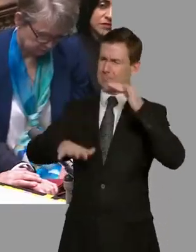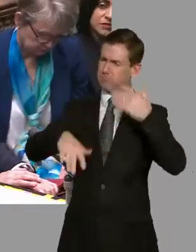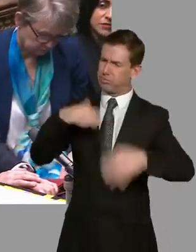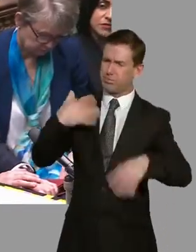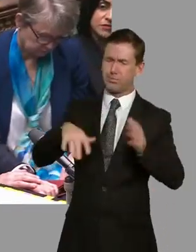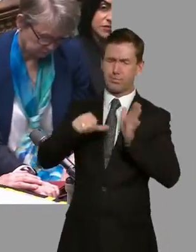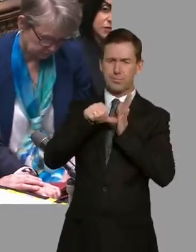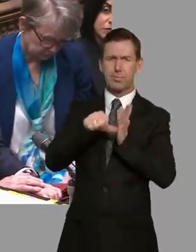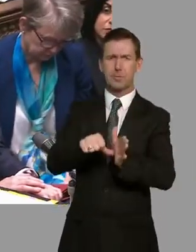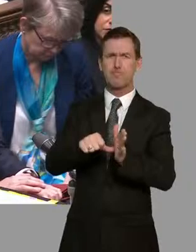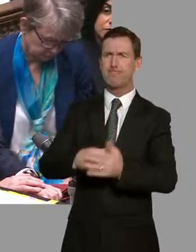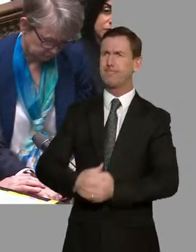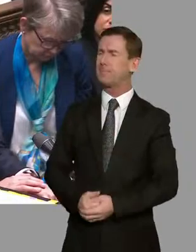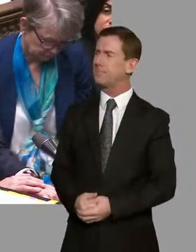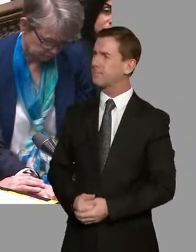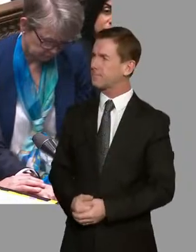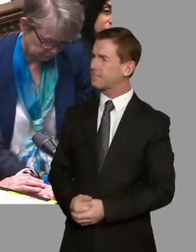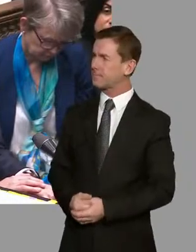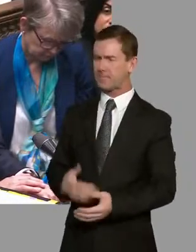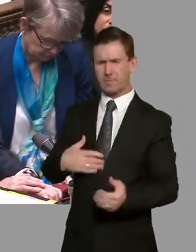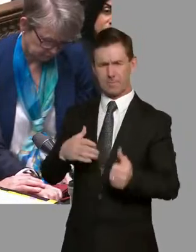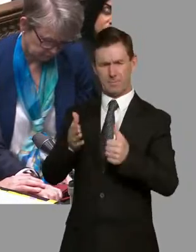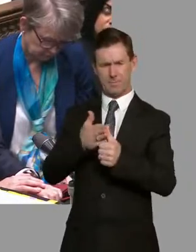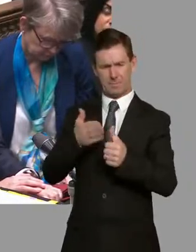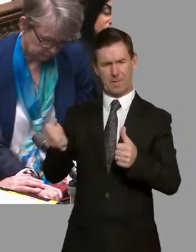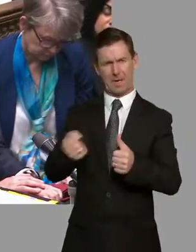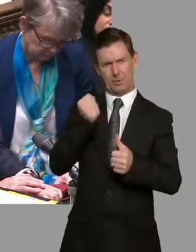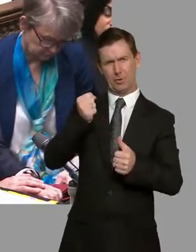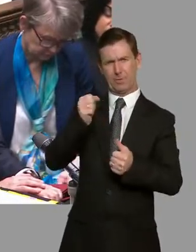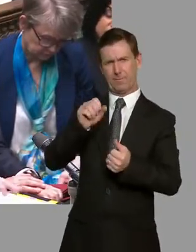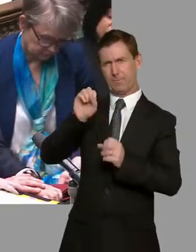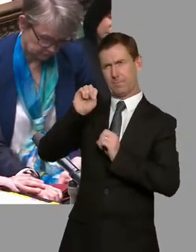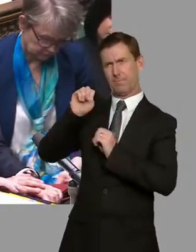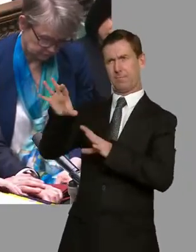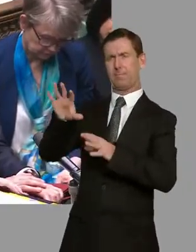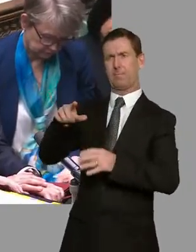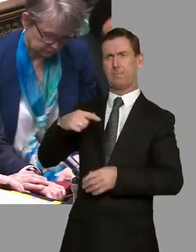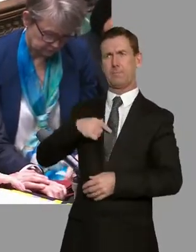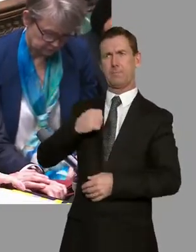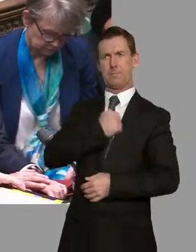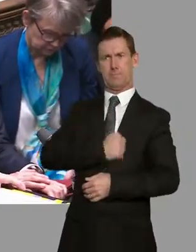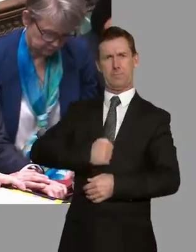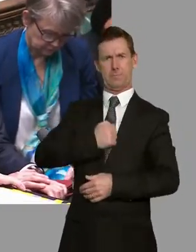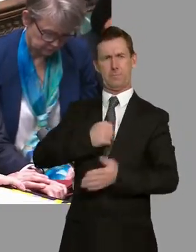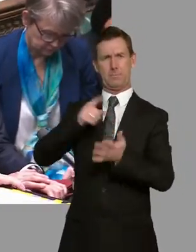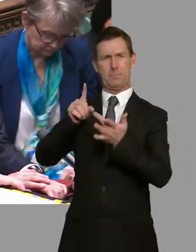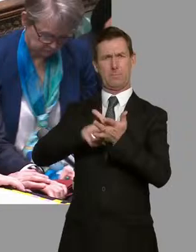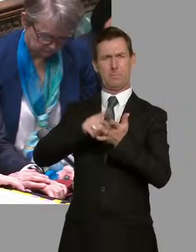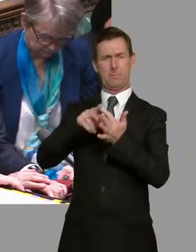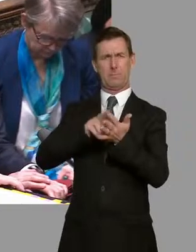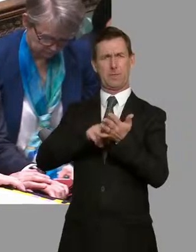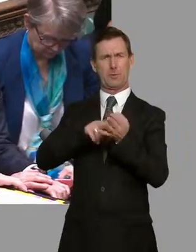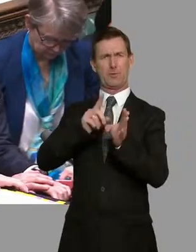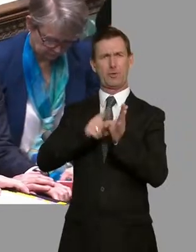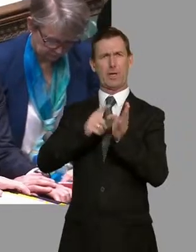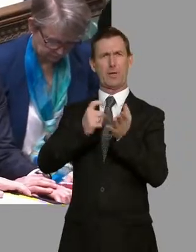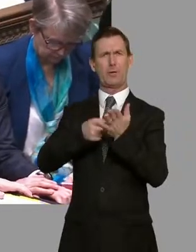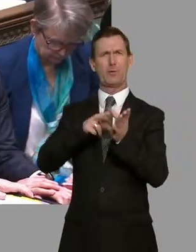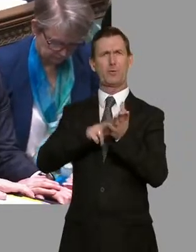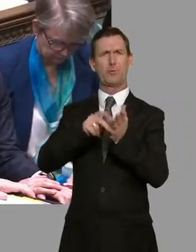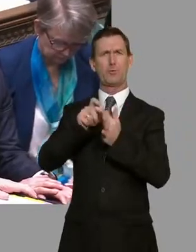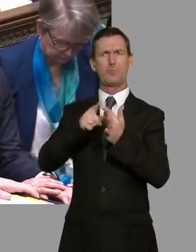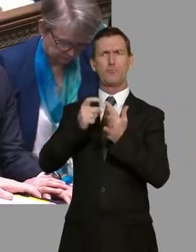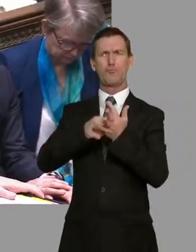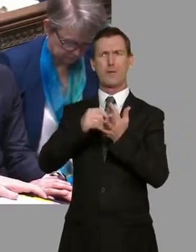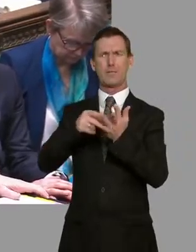which is to express our condolences about Jenny Randerson. I apologise, I overlooked that earlier on. She